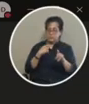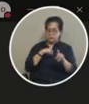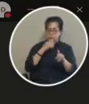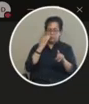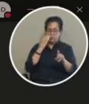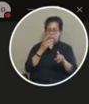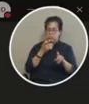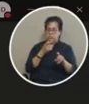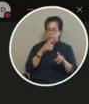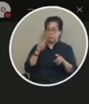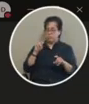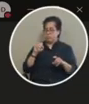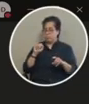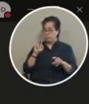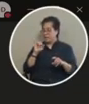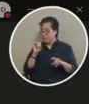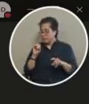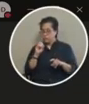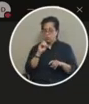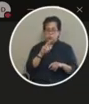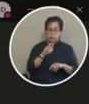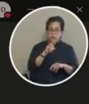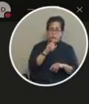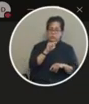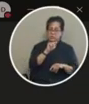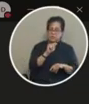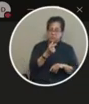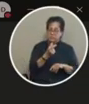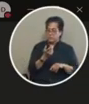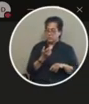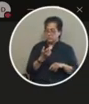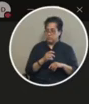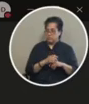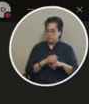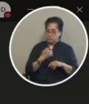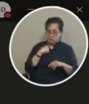a question for either Mario or Tommy.